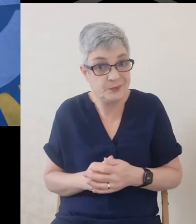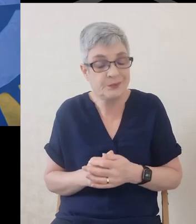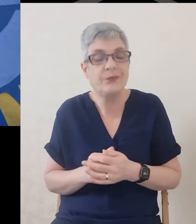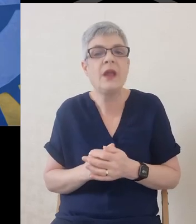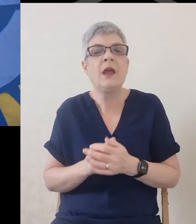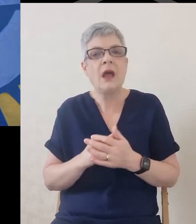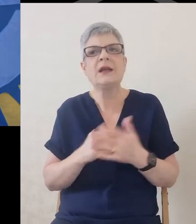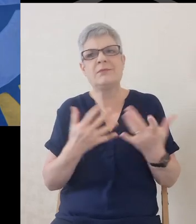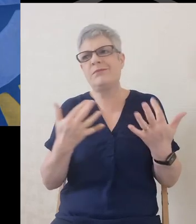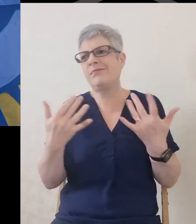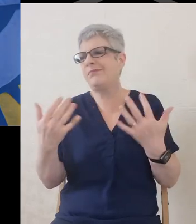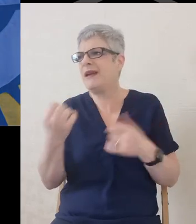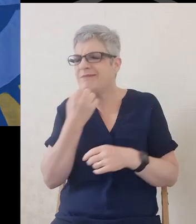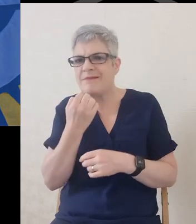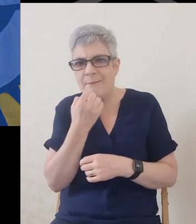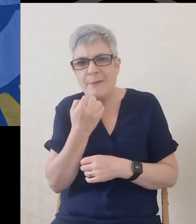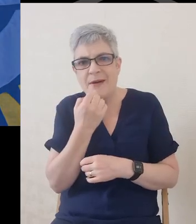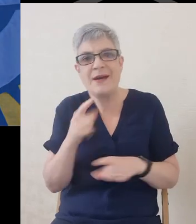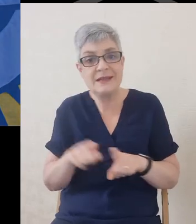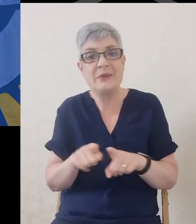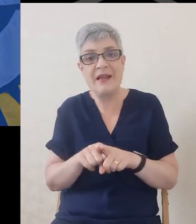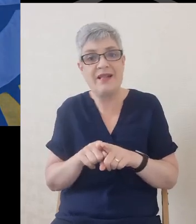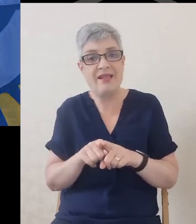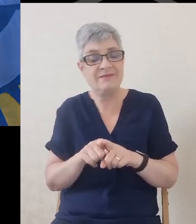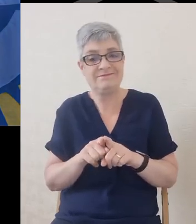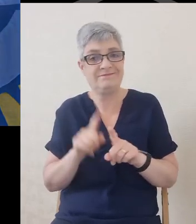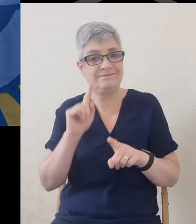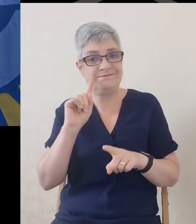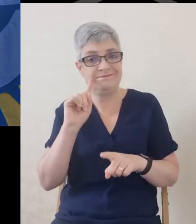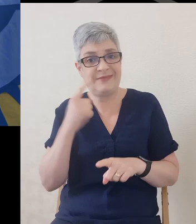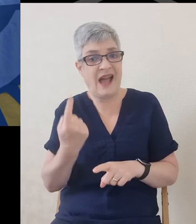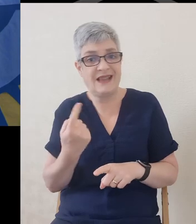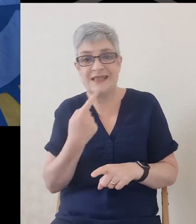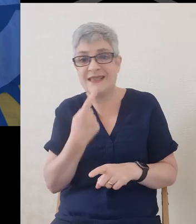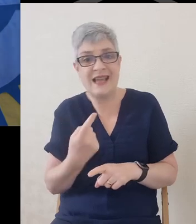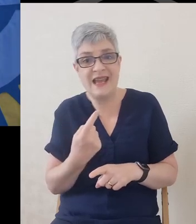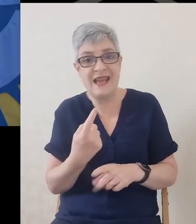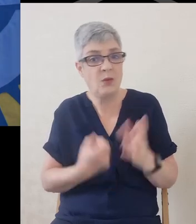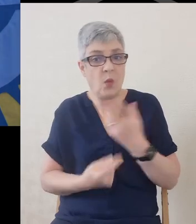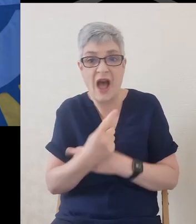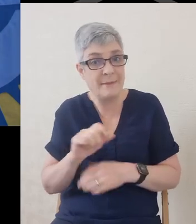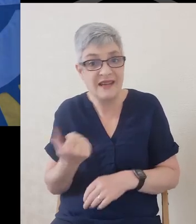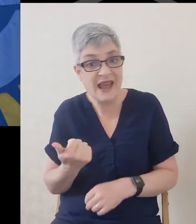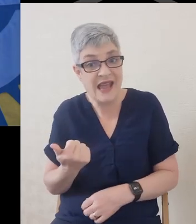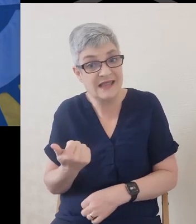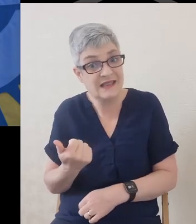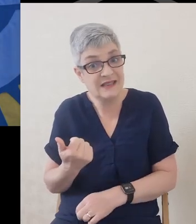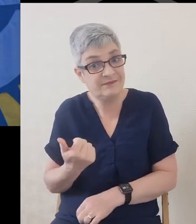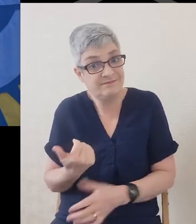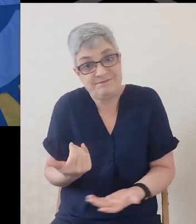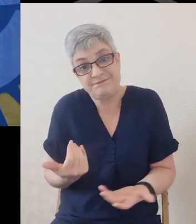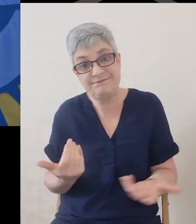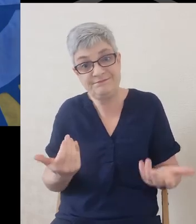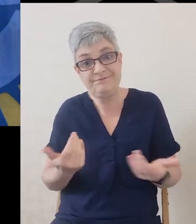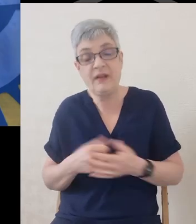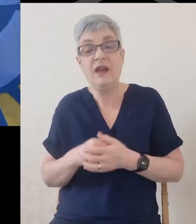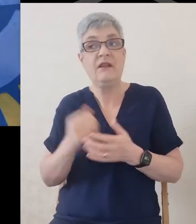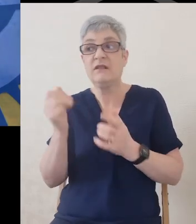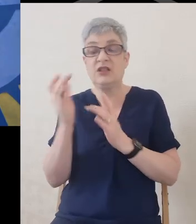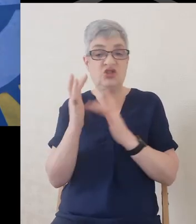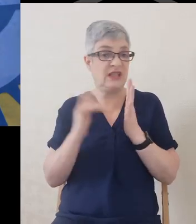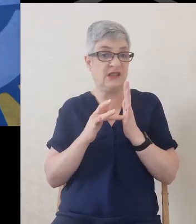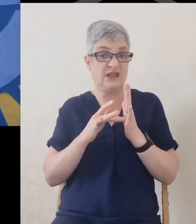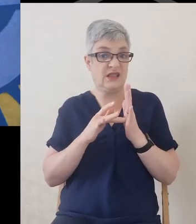even bigger number, I'm sure, who would not be able to answer the question, what happened next? After